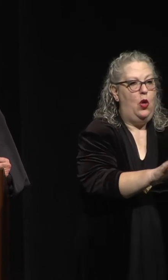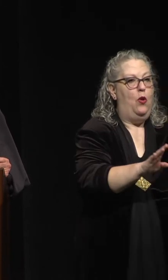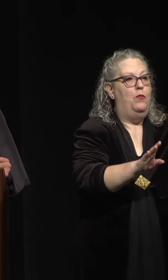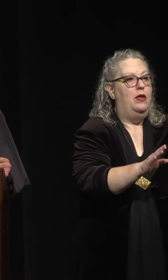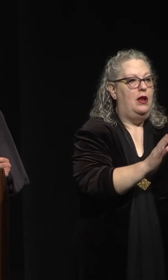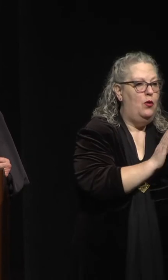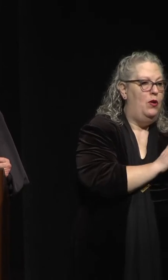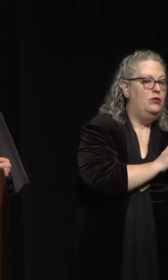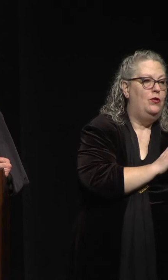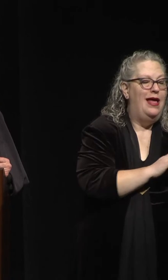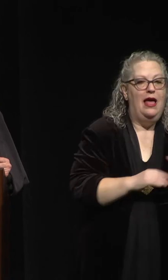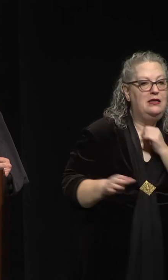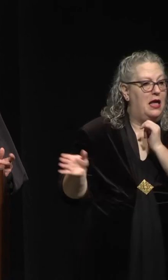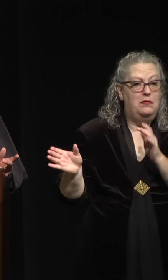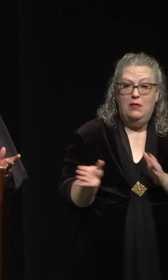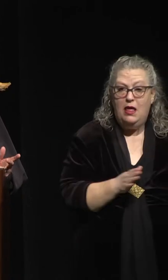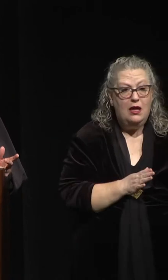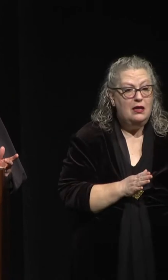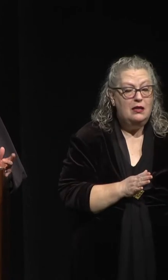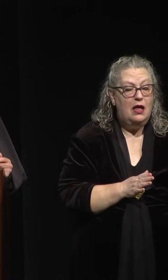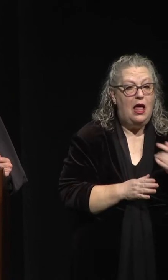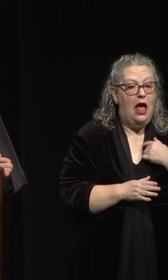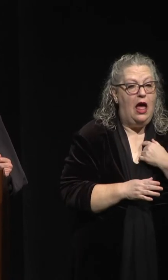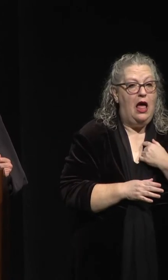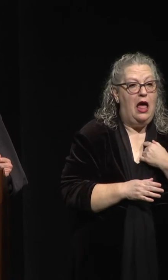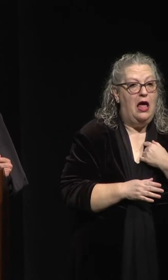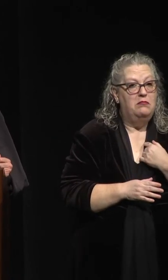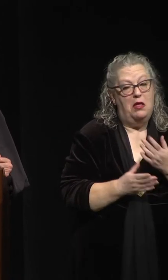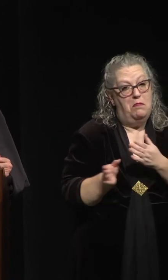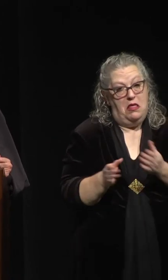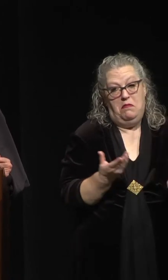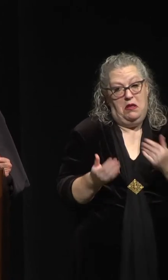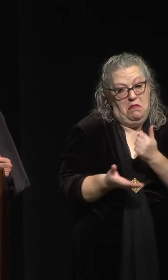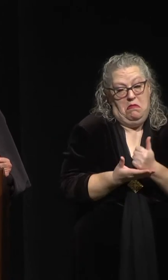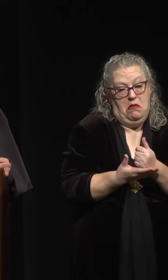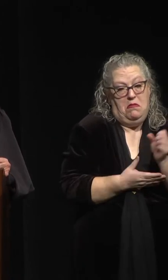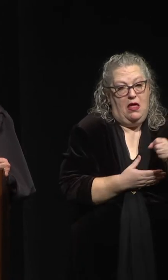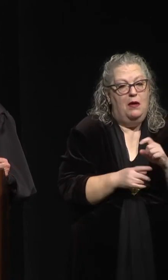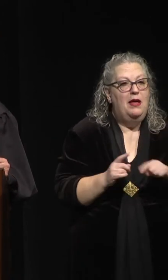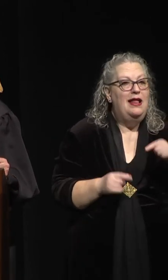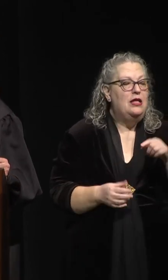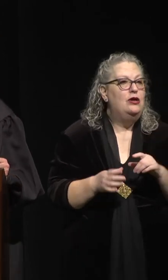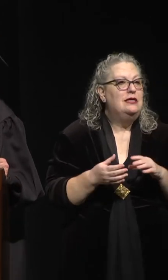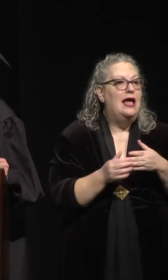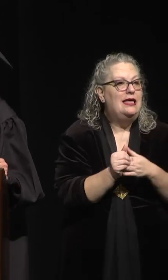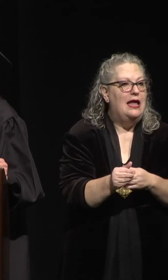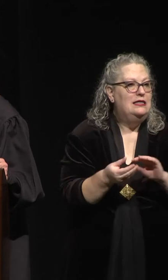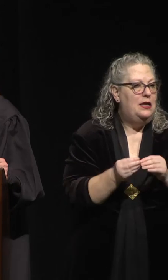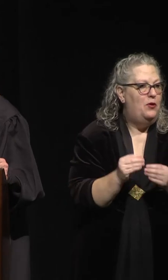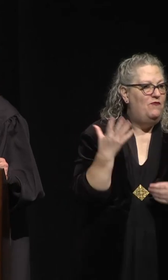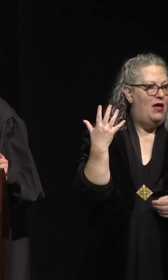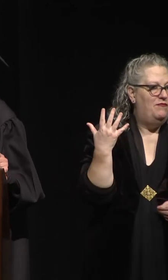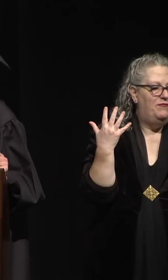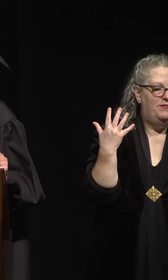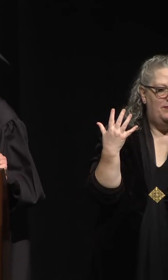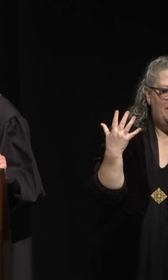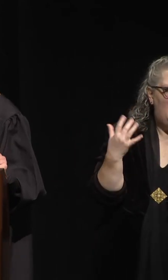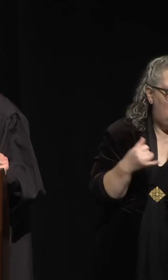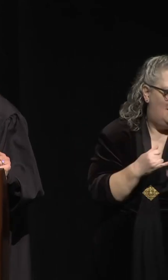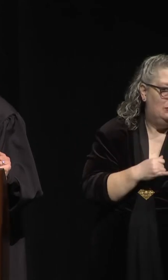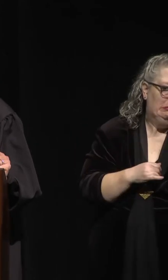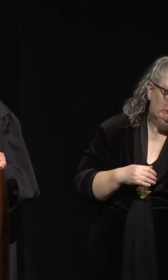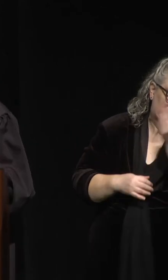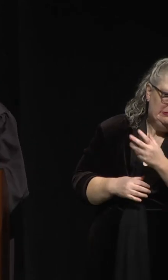me. It wasn't planned out. A plan might have been helpful. So here's guiding tip number 5. It's the last